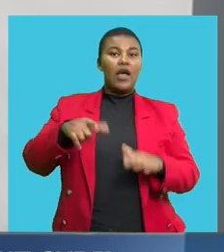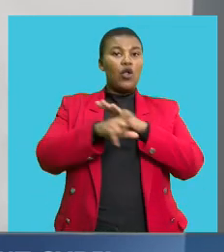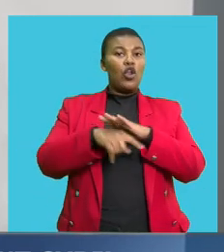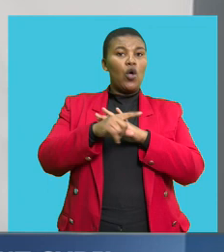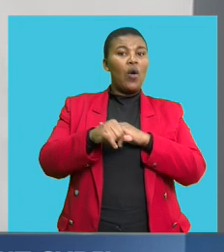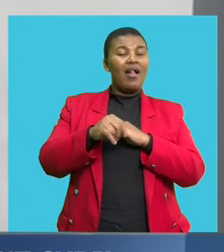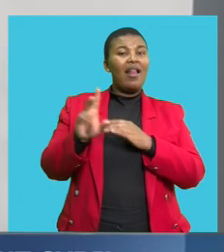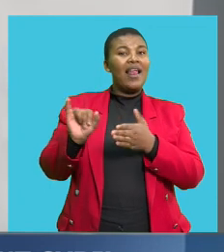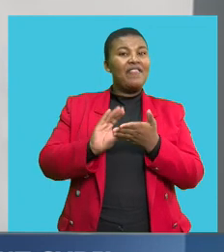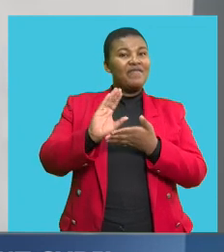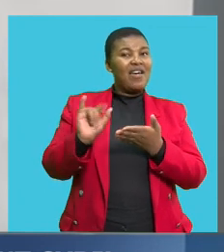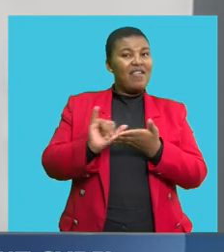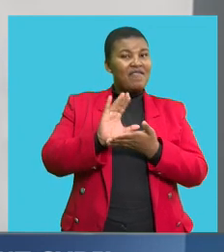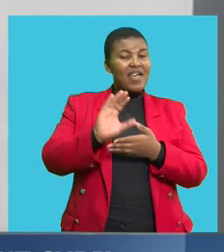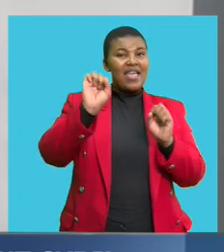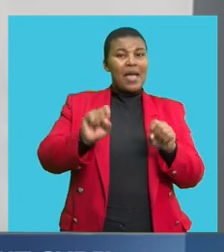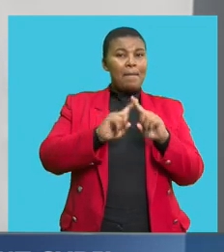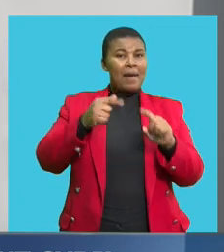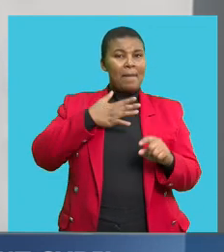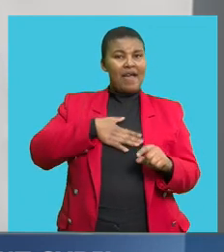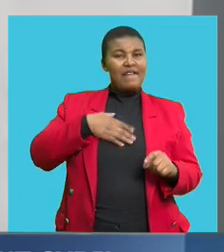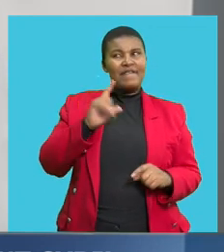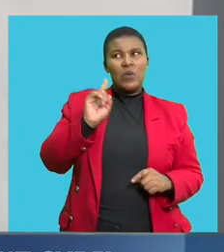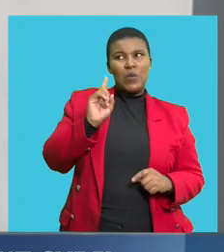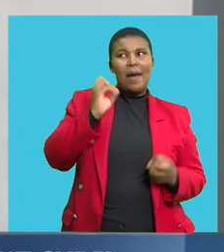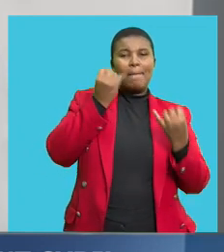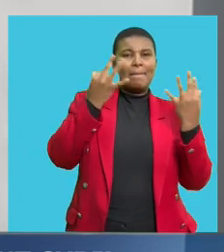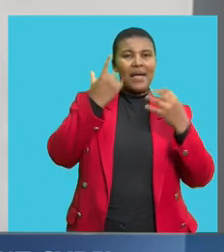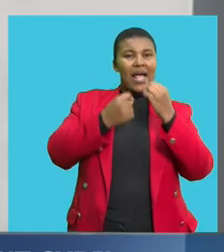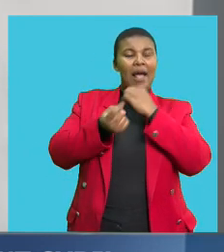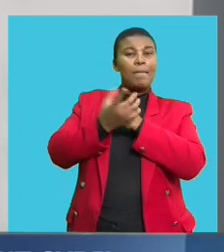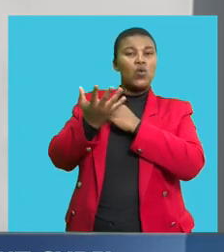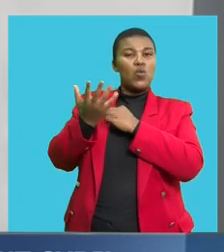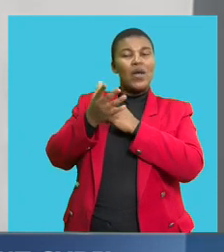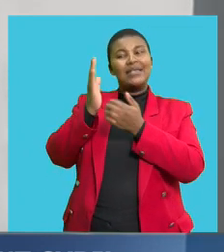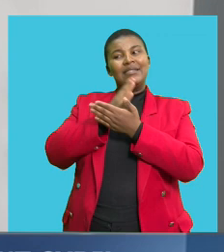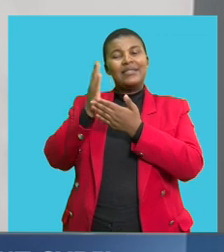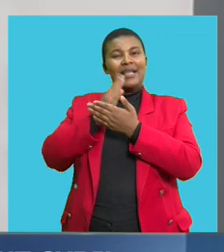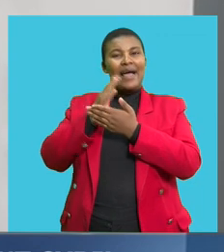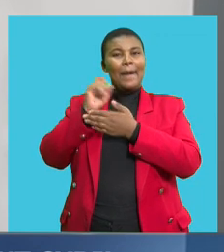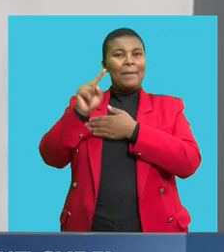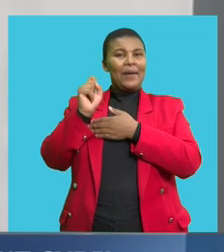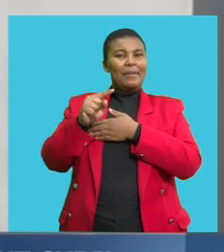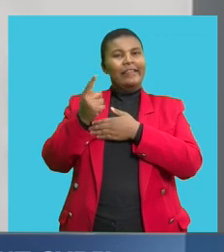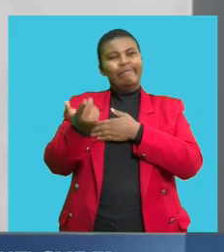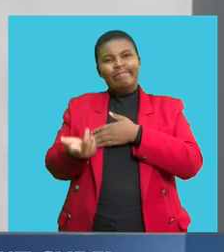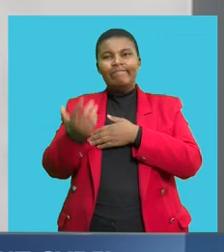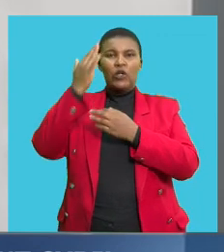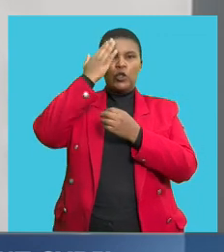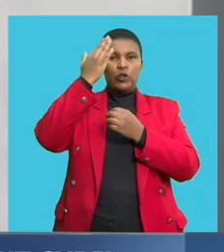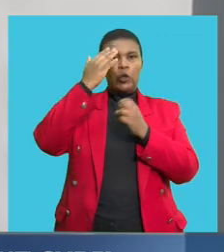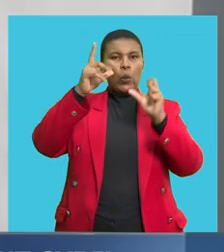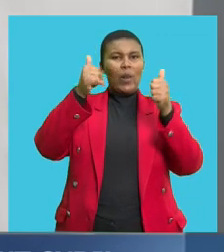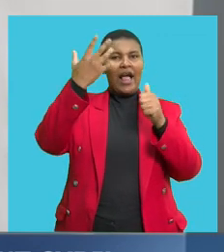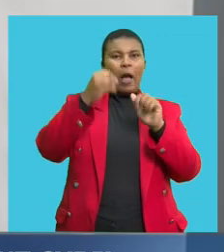today, but my feeling is the majority of the buying is coming from offshore investors who really have been sitting on the sidelines, knowing that our